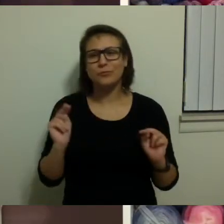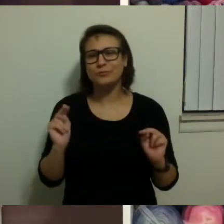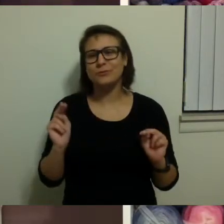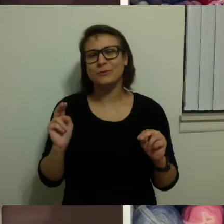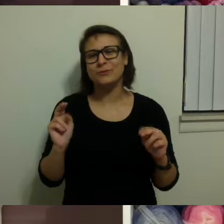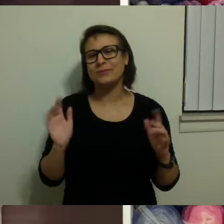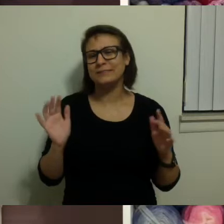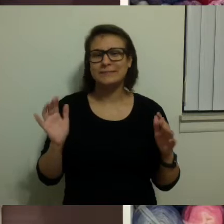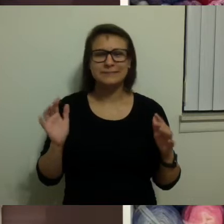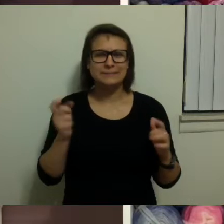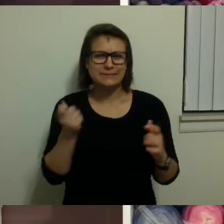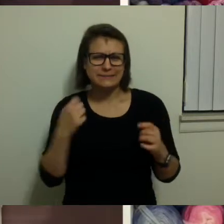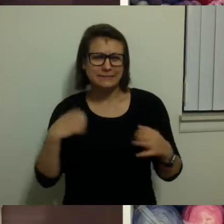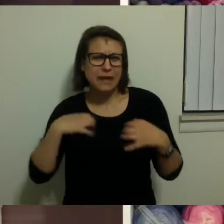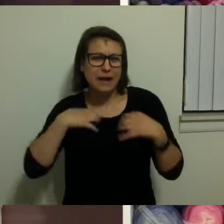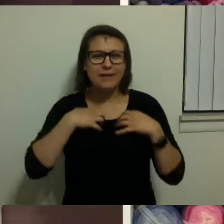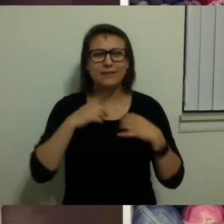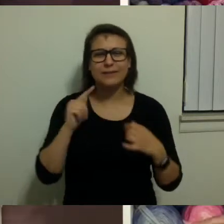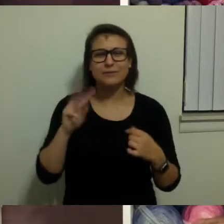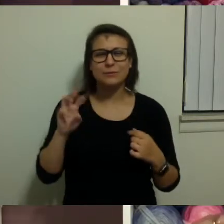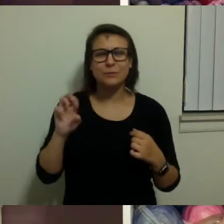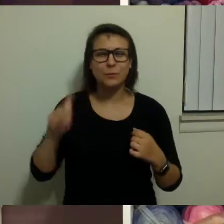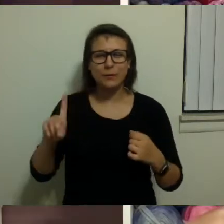like speckly, tweedy looking,